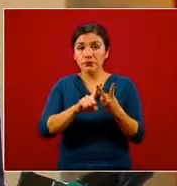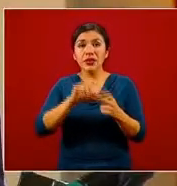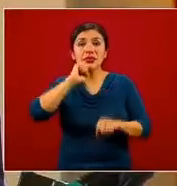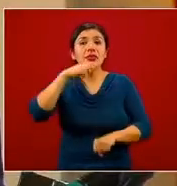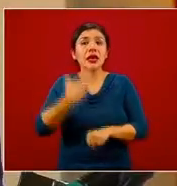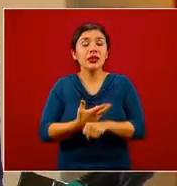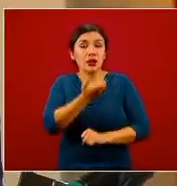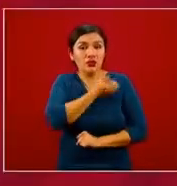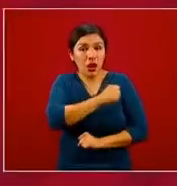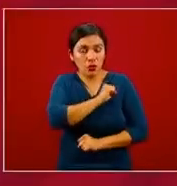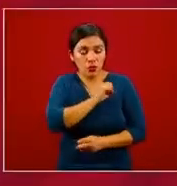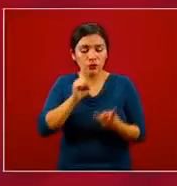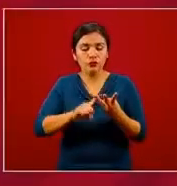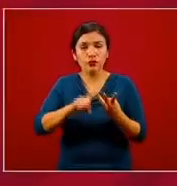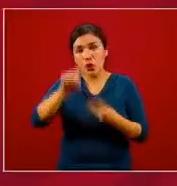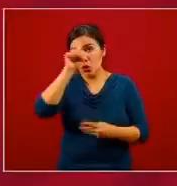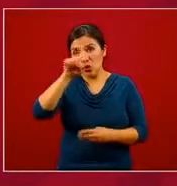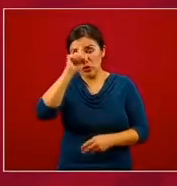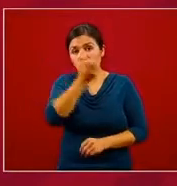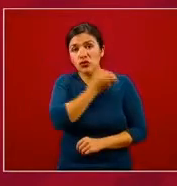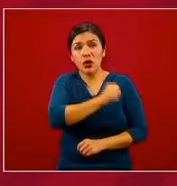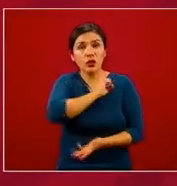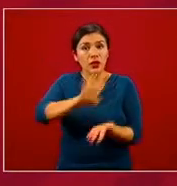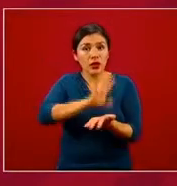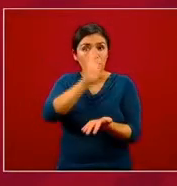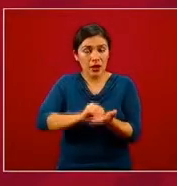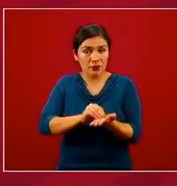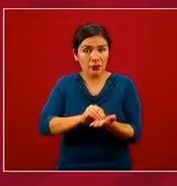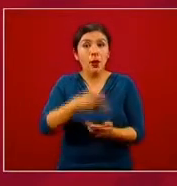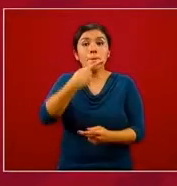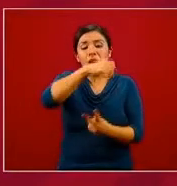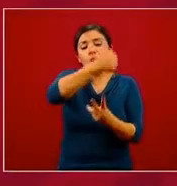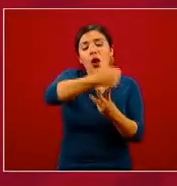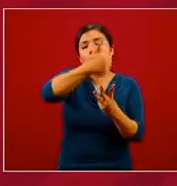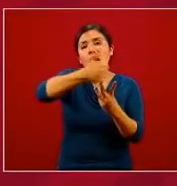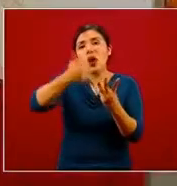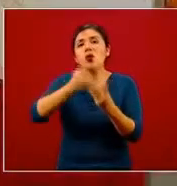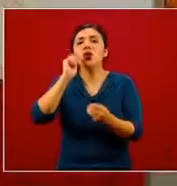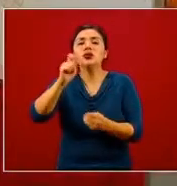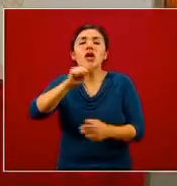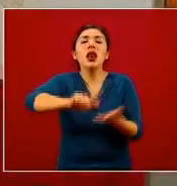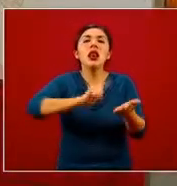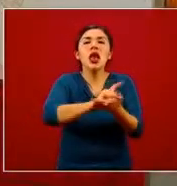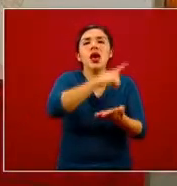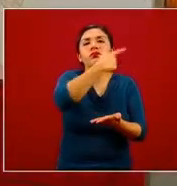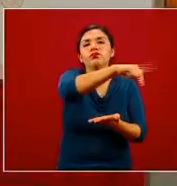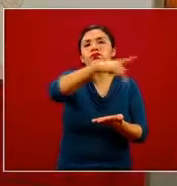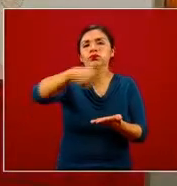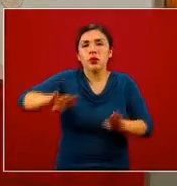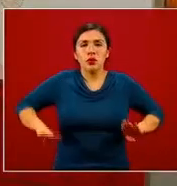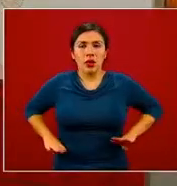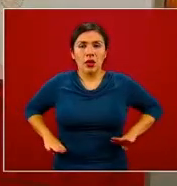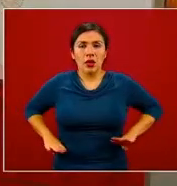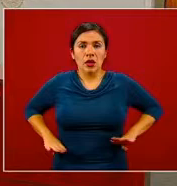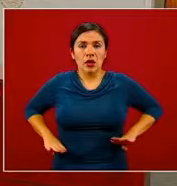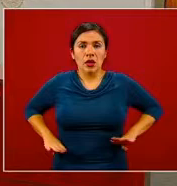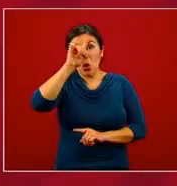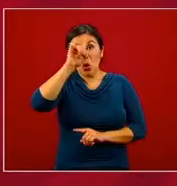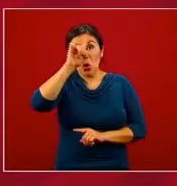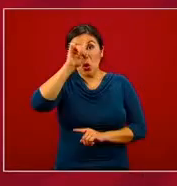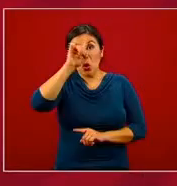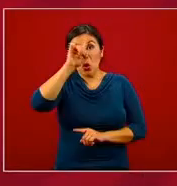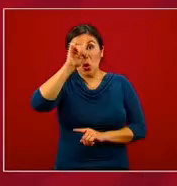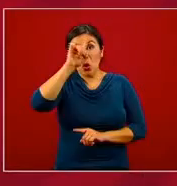already approved by the other federal health authorities. There's 3 of them: the President, the Ministry of Health,